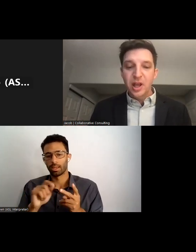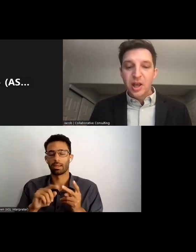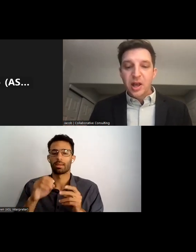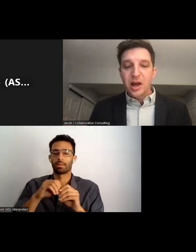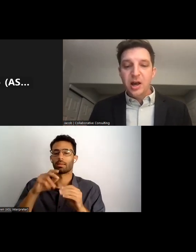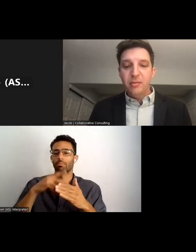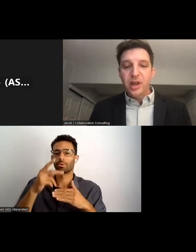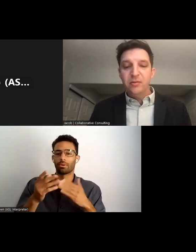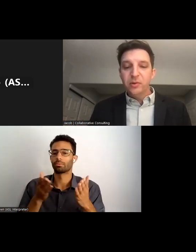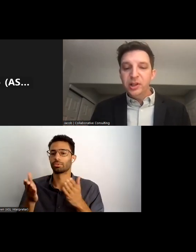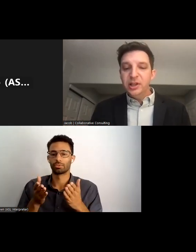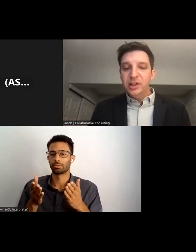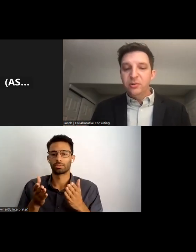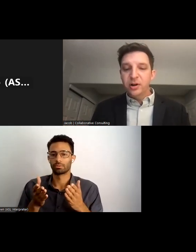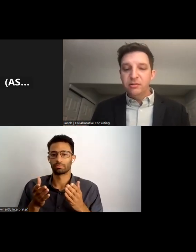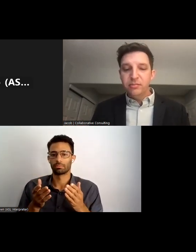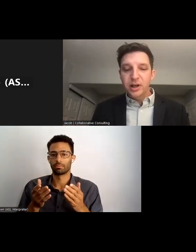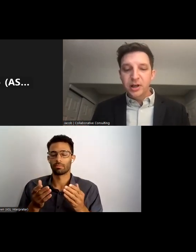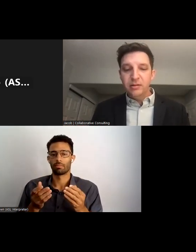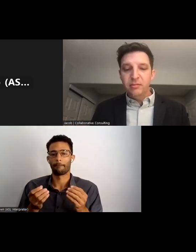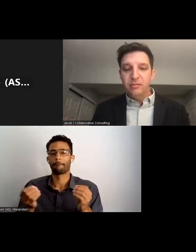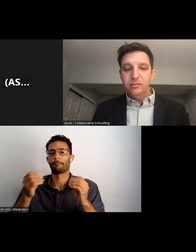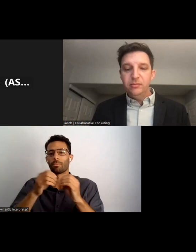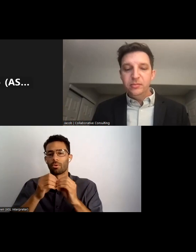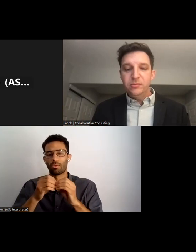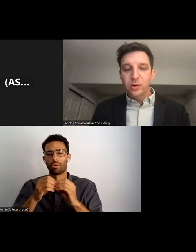services, and really toward